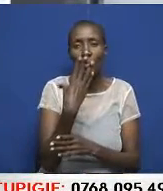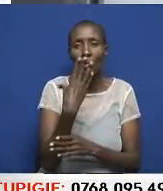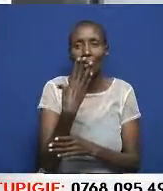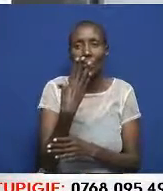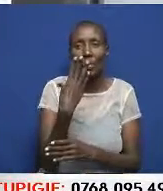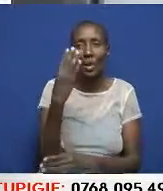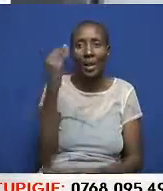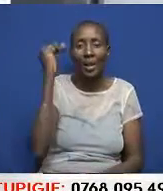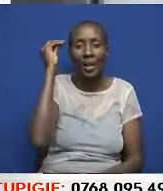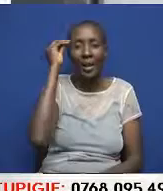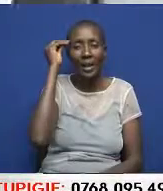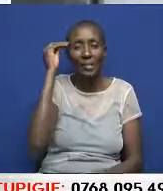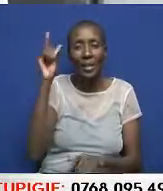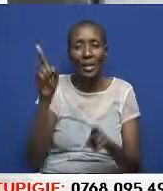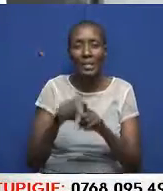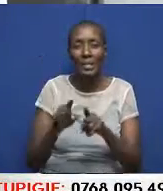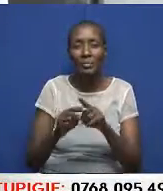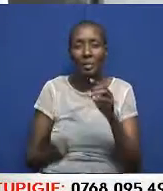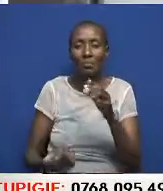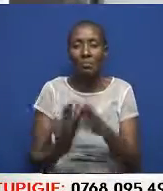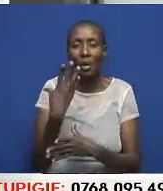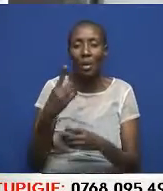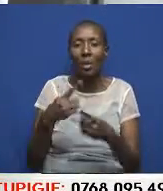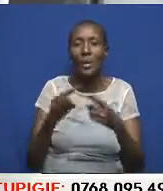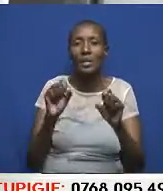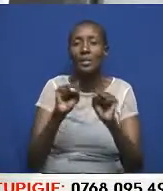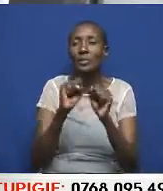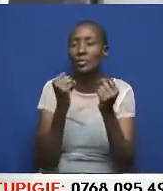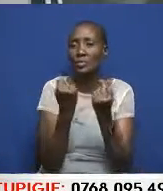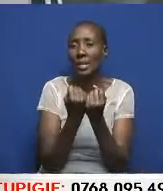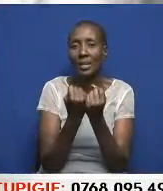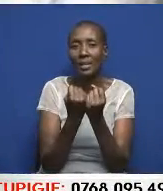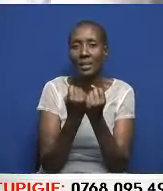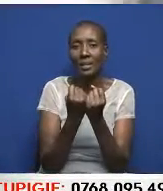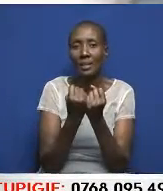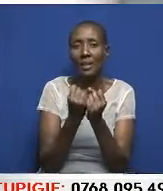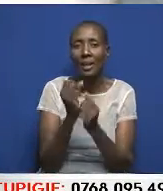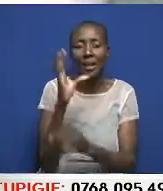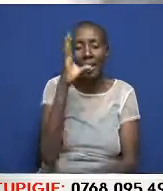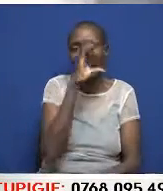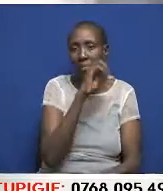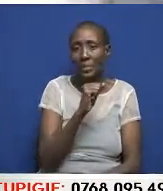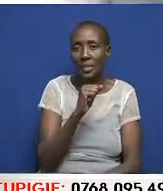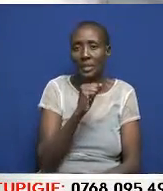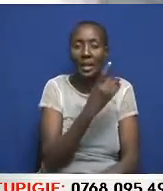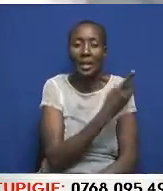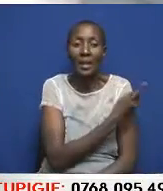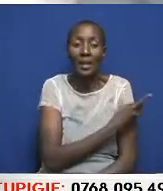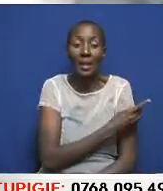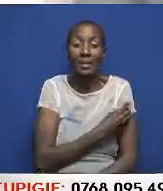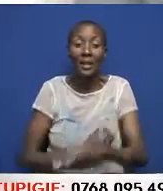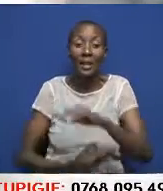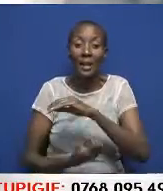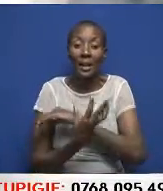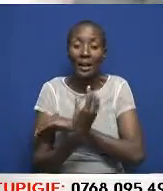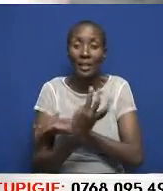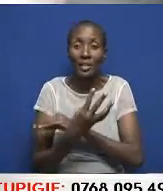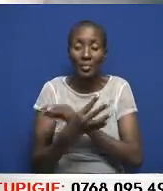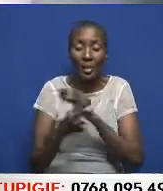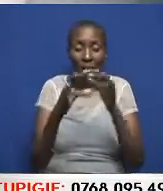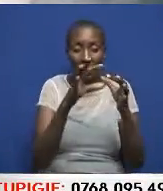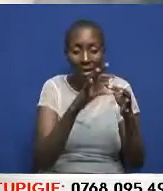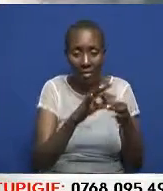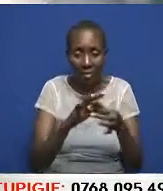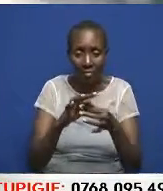funded, but socially absentee parents. Daktari Oyando anaelezea kuwa uhusiano wa mtoto mdogo